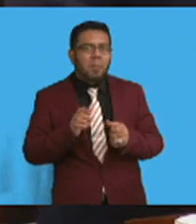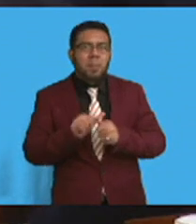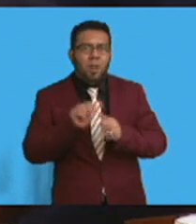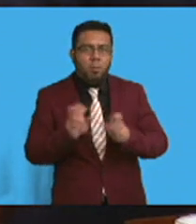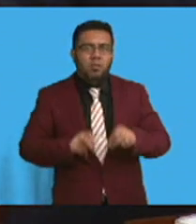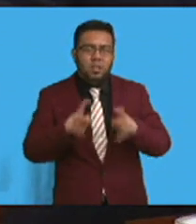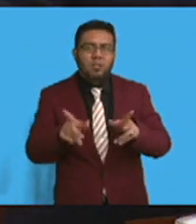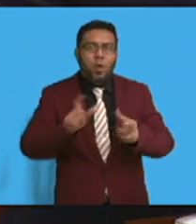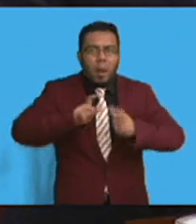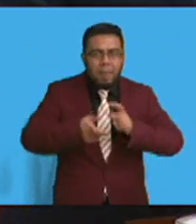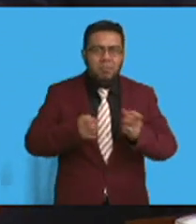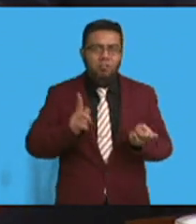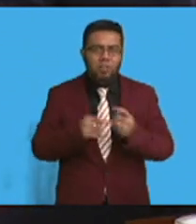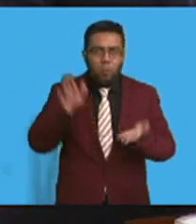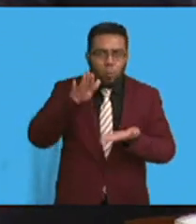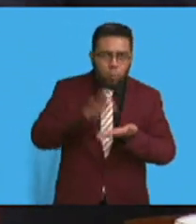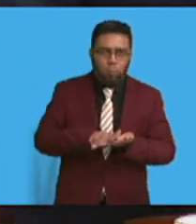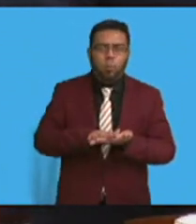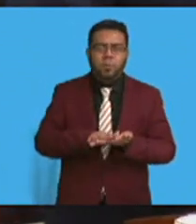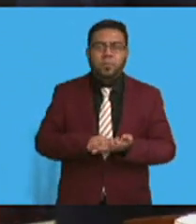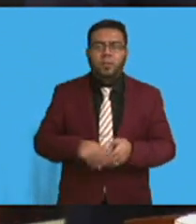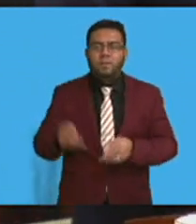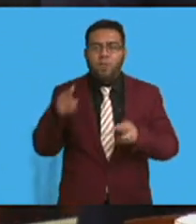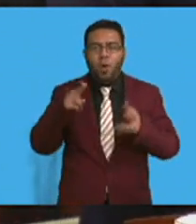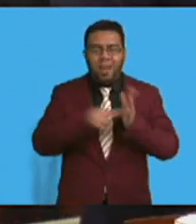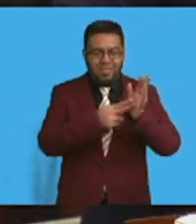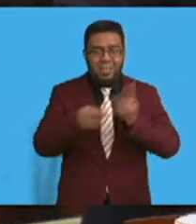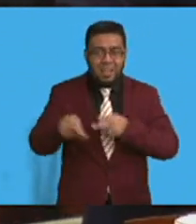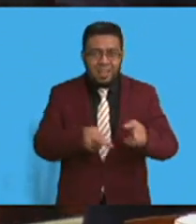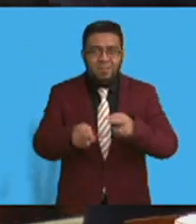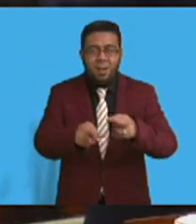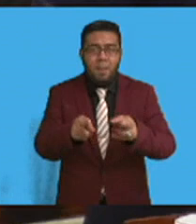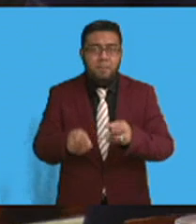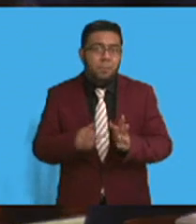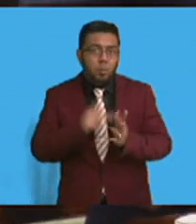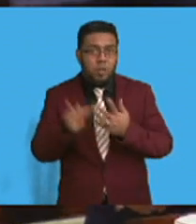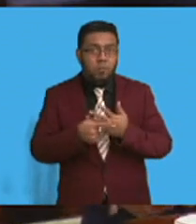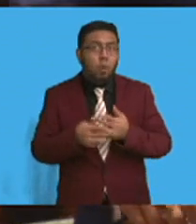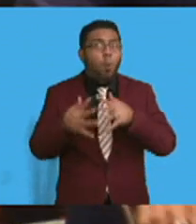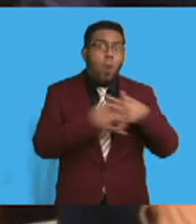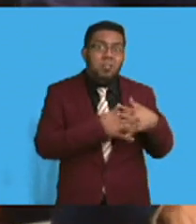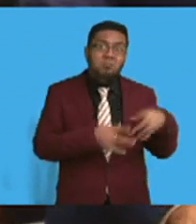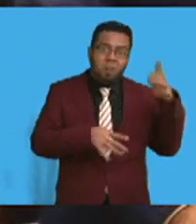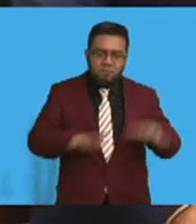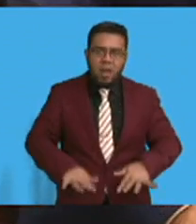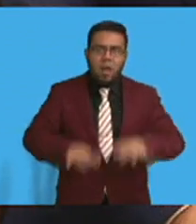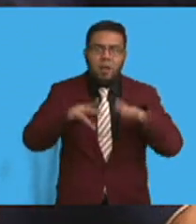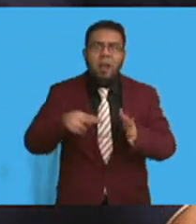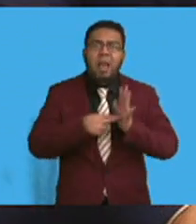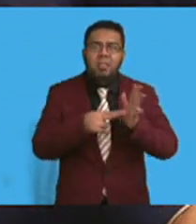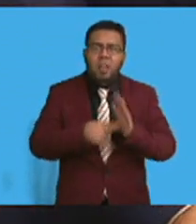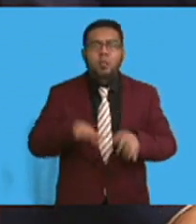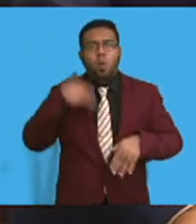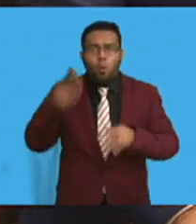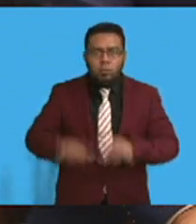We will undertake another round of surveys for Nandi River project, which is designed to alleviate the worsening flooding in Nandi town, to update the master plan, the